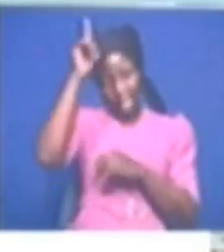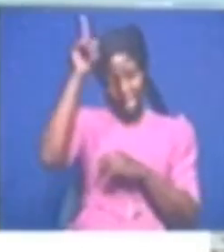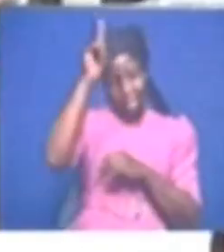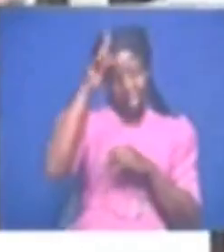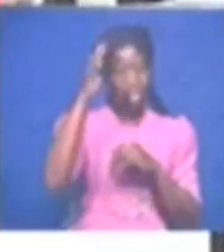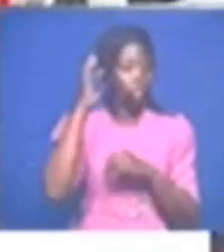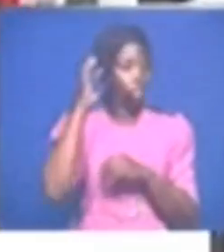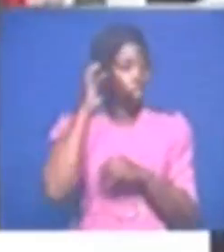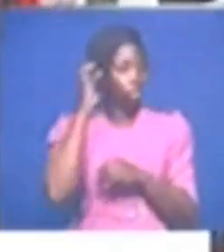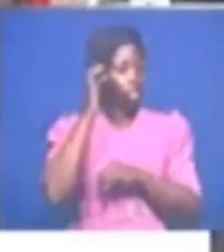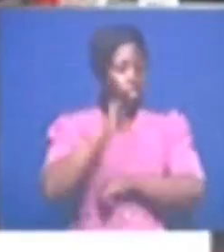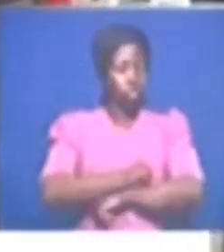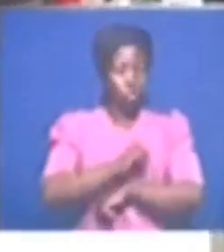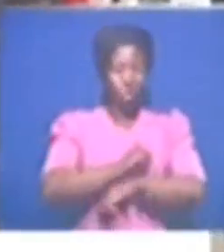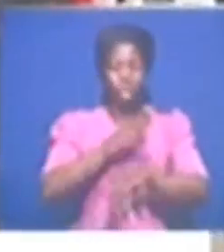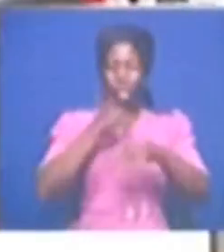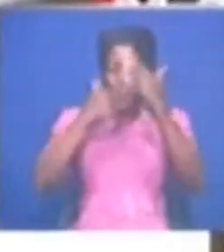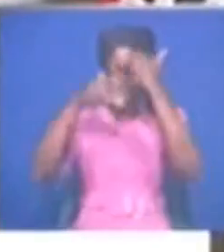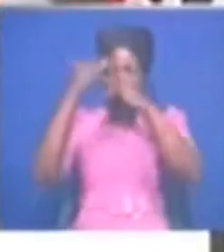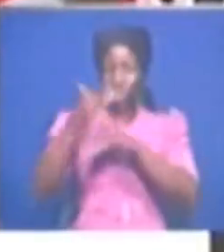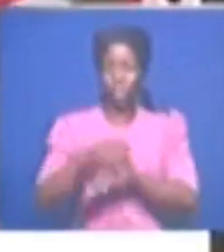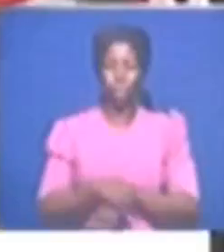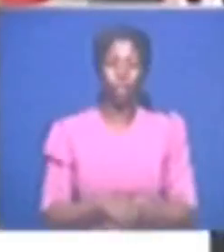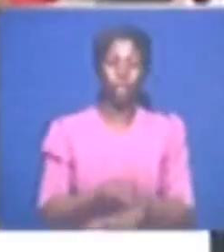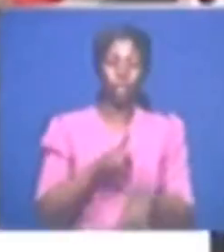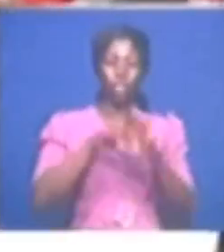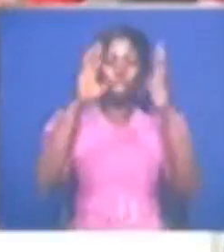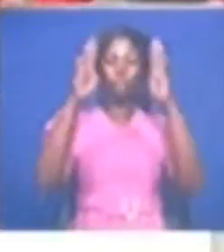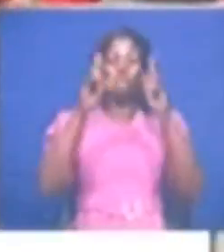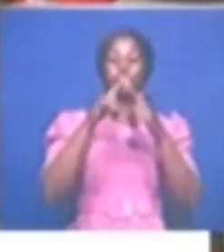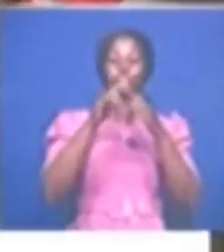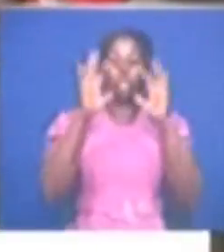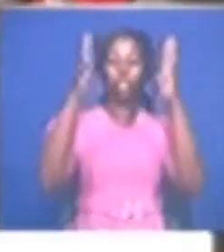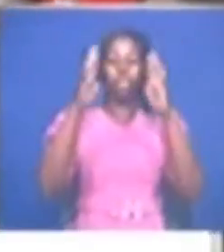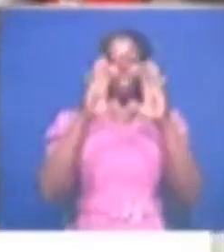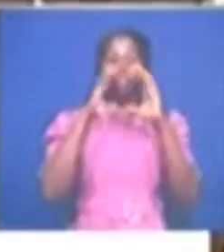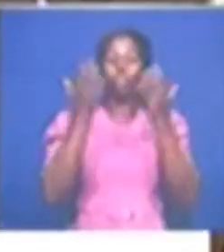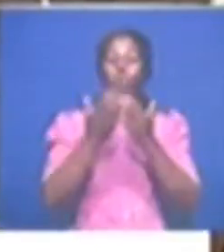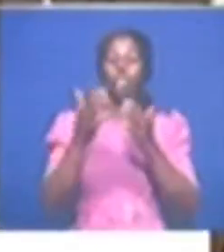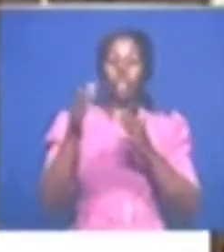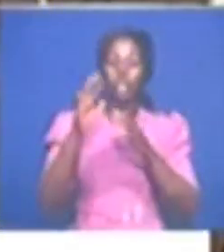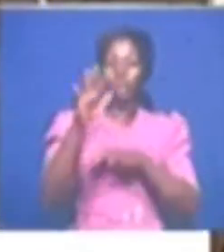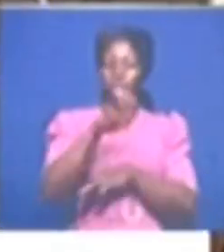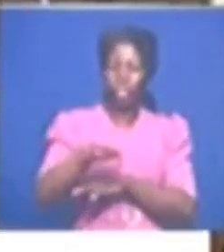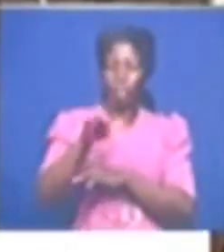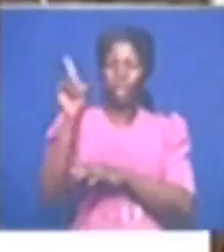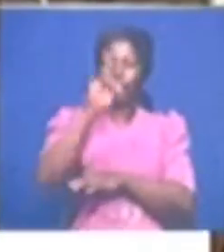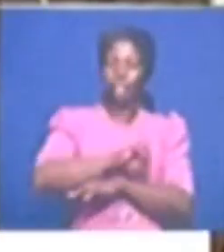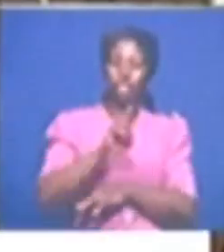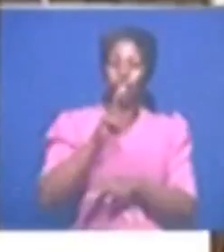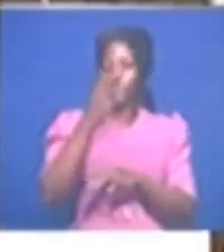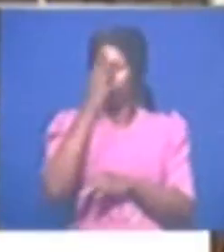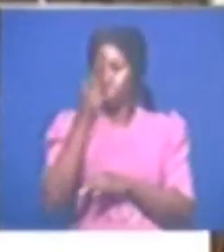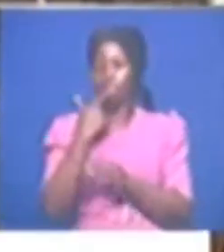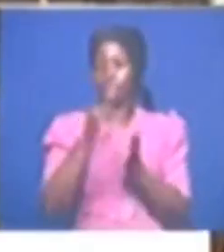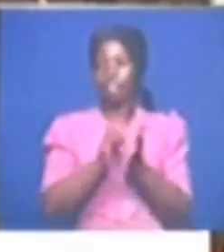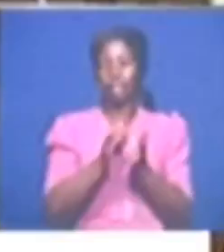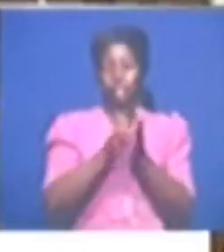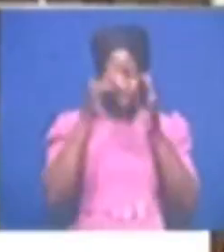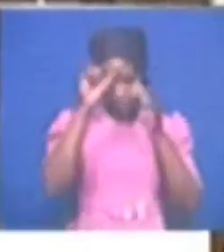universities. During celebrations to mark the World Environmental Day in Kwale County, Ruto reiterated the government's commitment